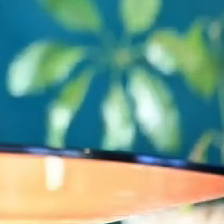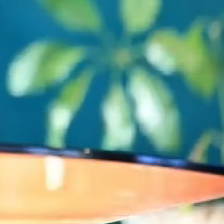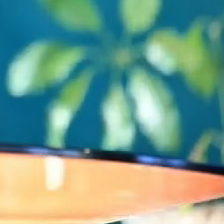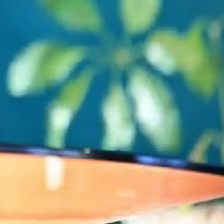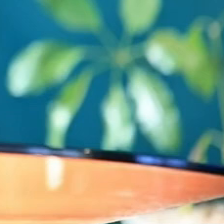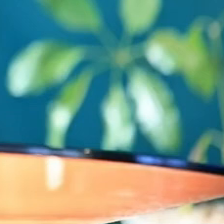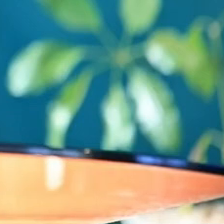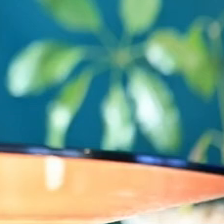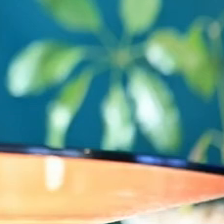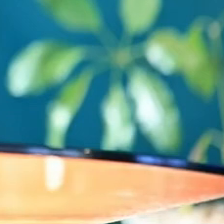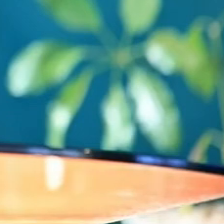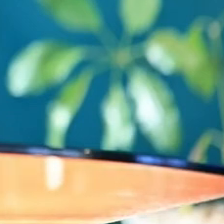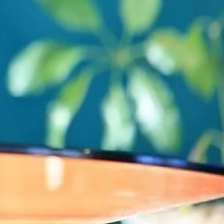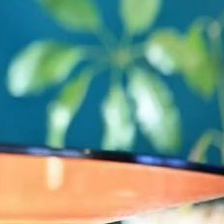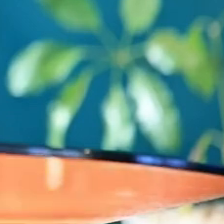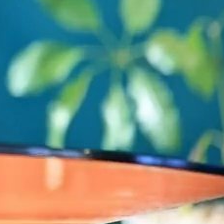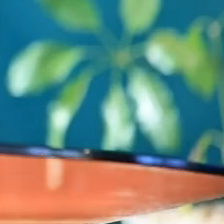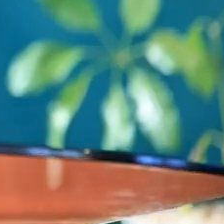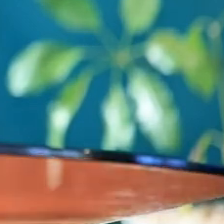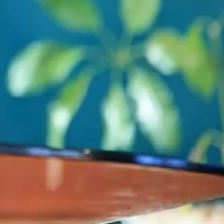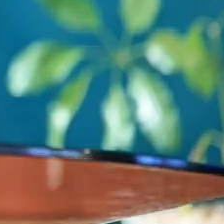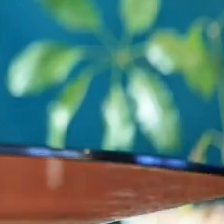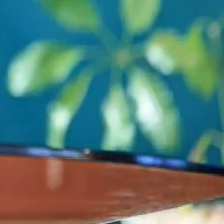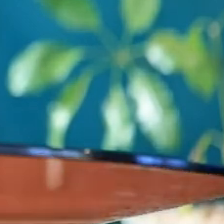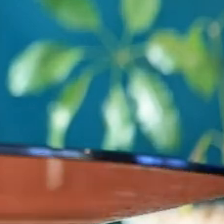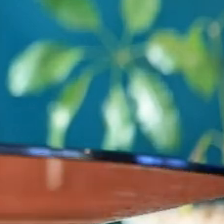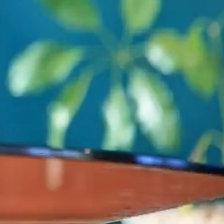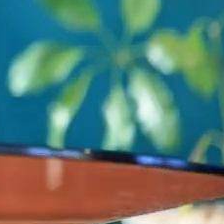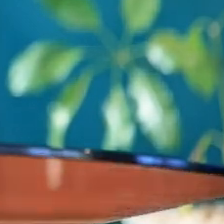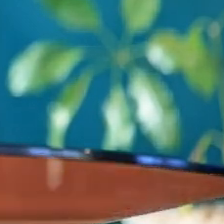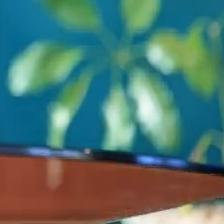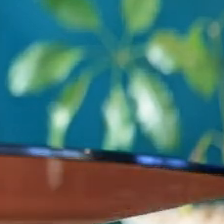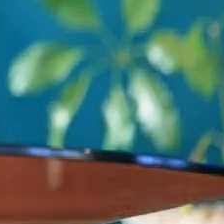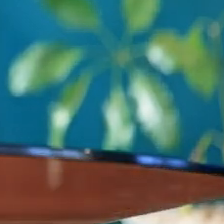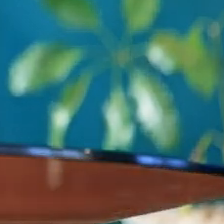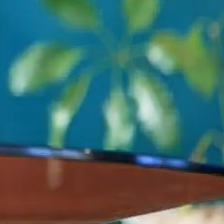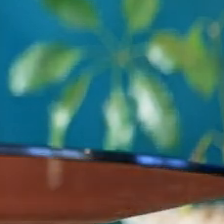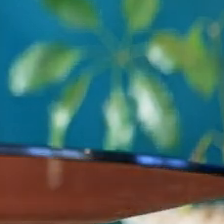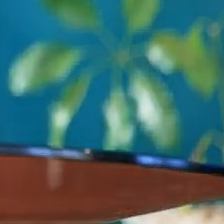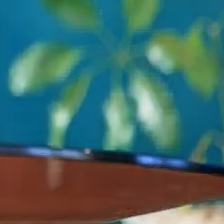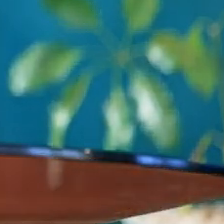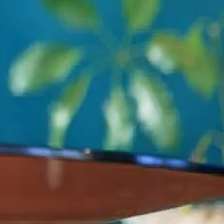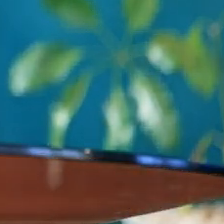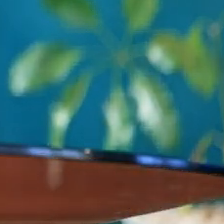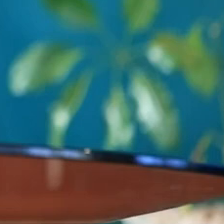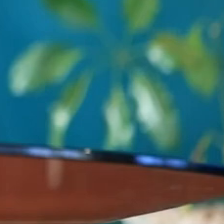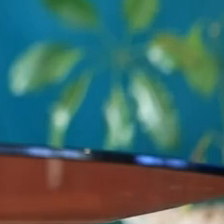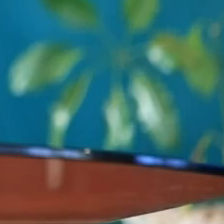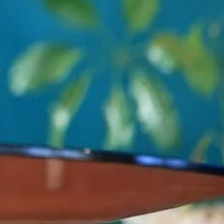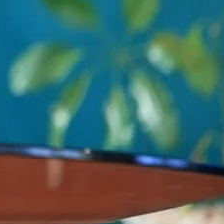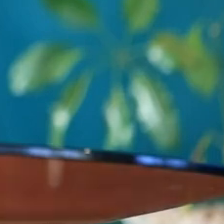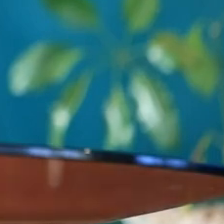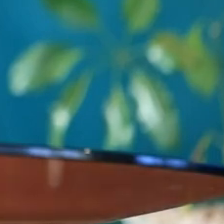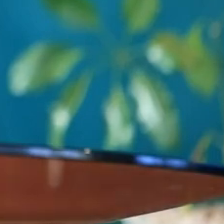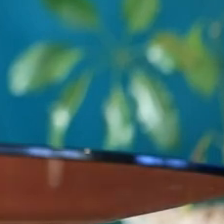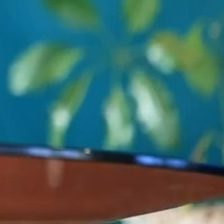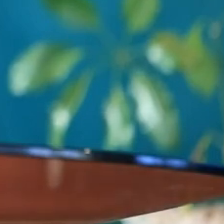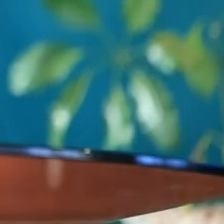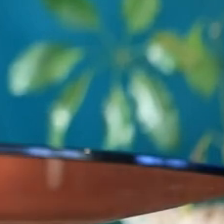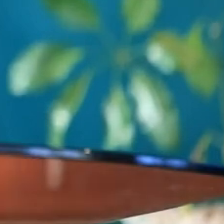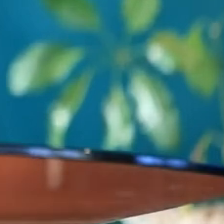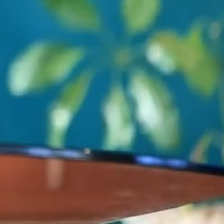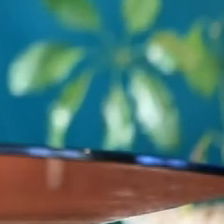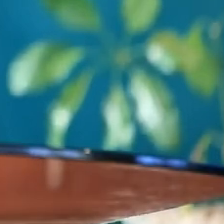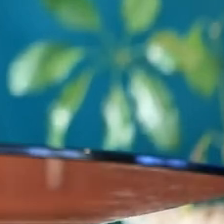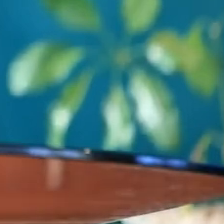hereditary or it runs in families, and there's nothing you can do about it. It is not about how much peace you have. It's